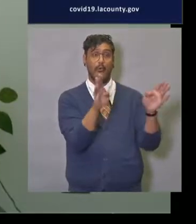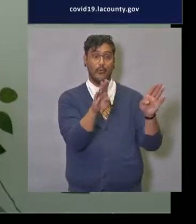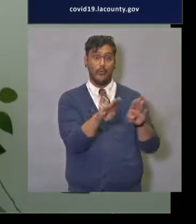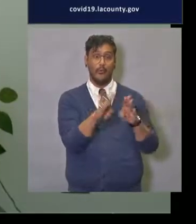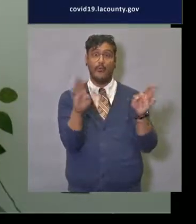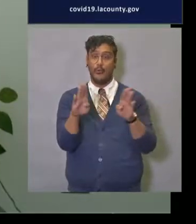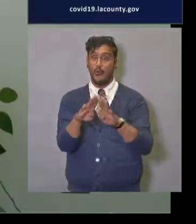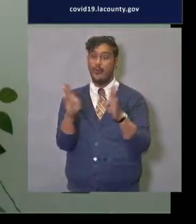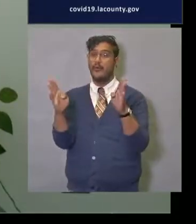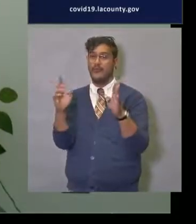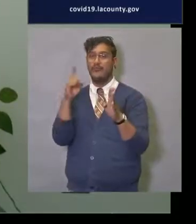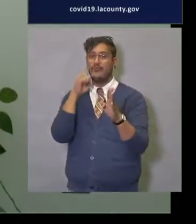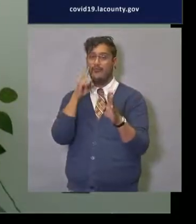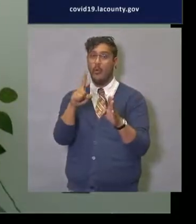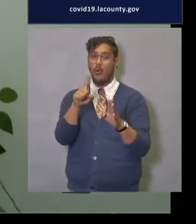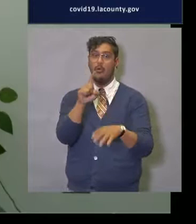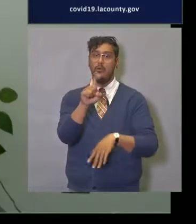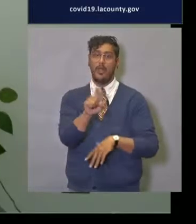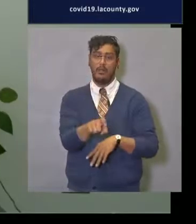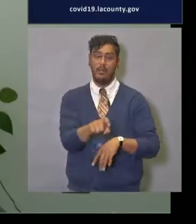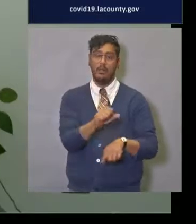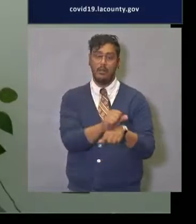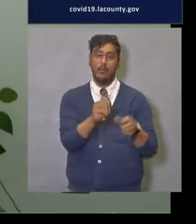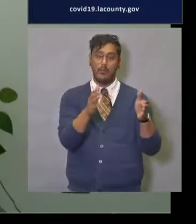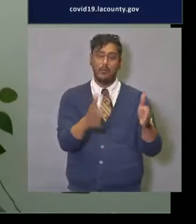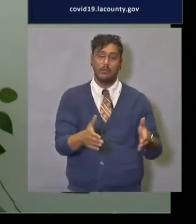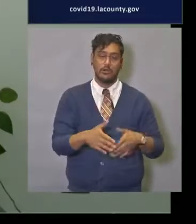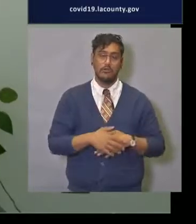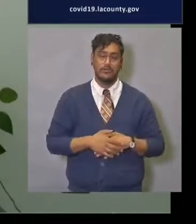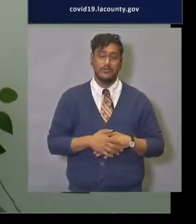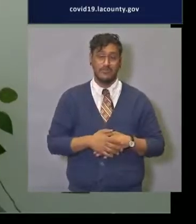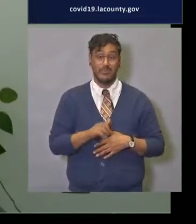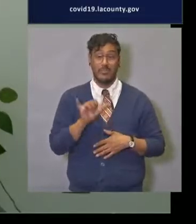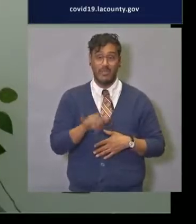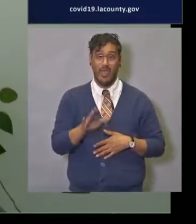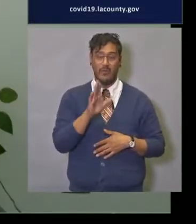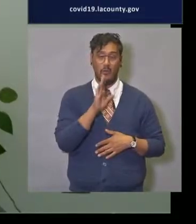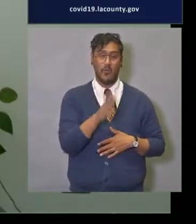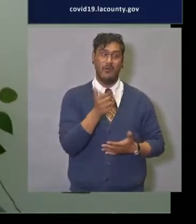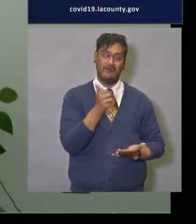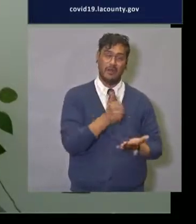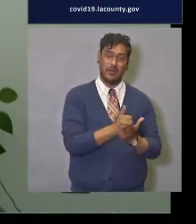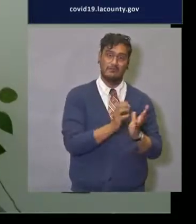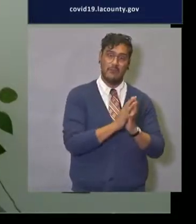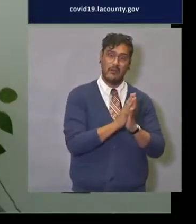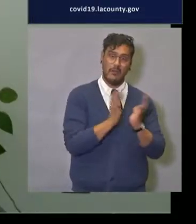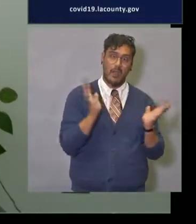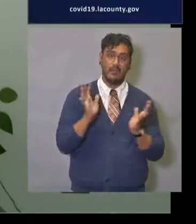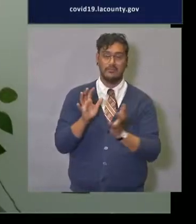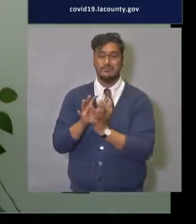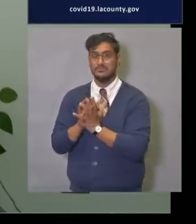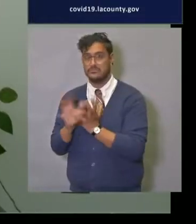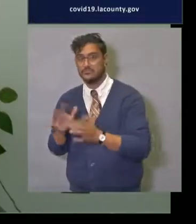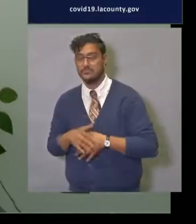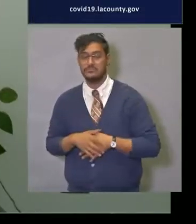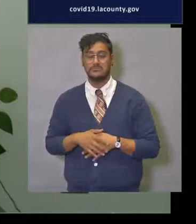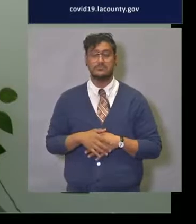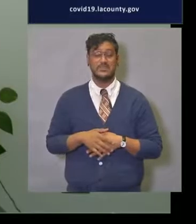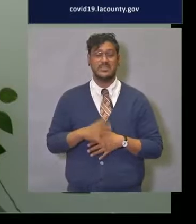for eligible workers. I think both of those issues will make it a lot easier. The federal pharmacy